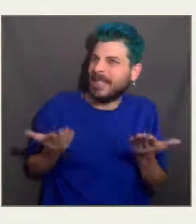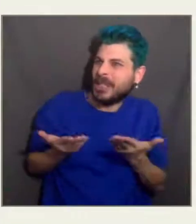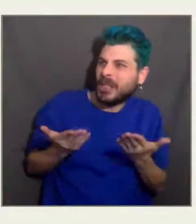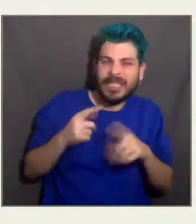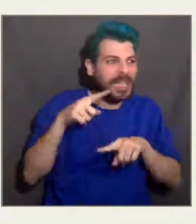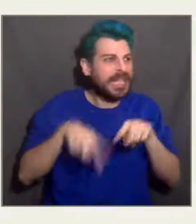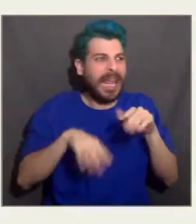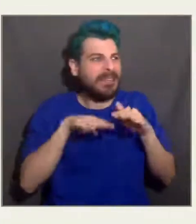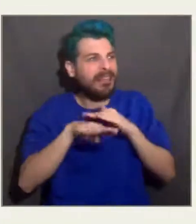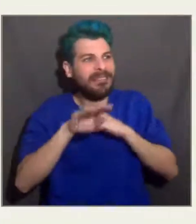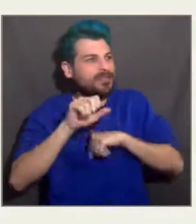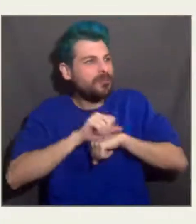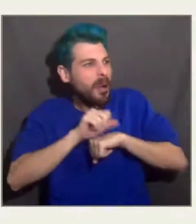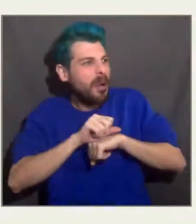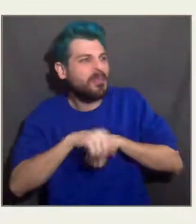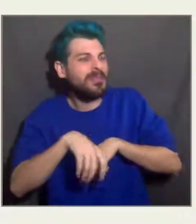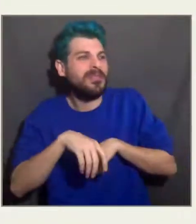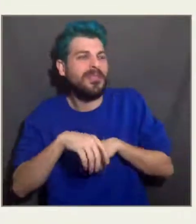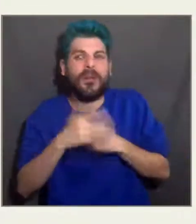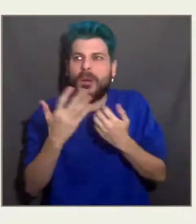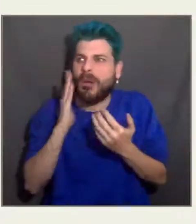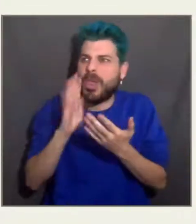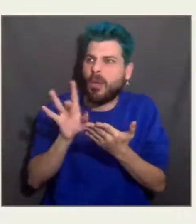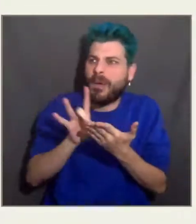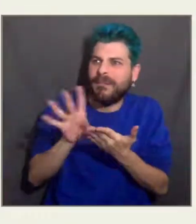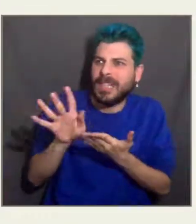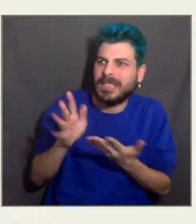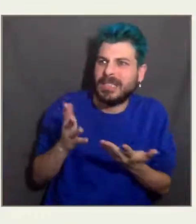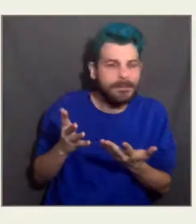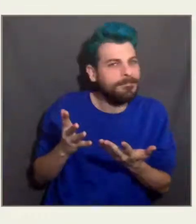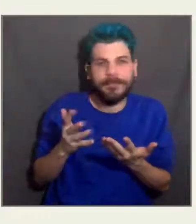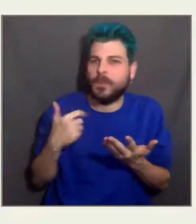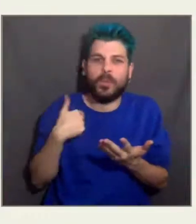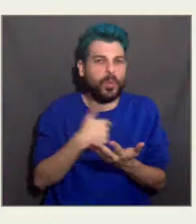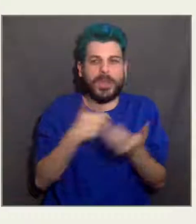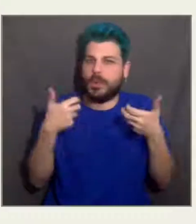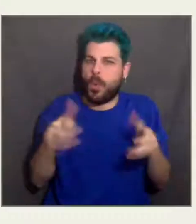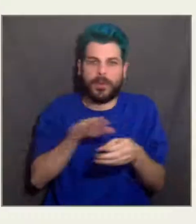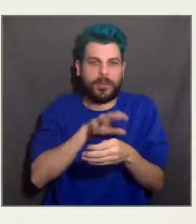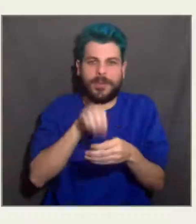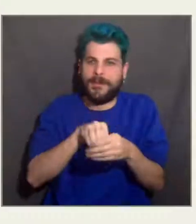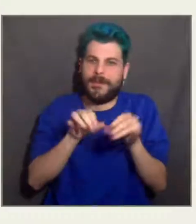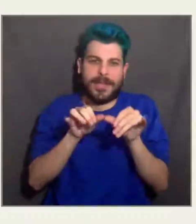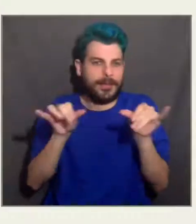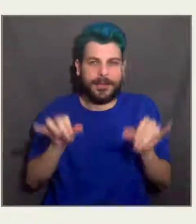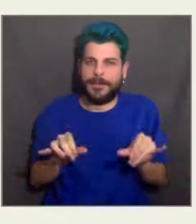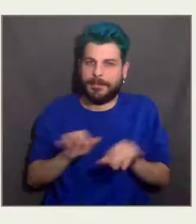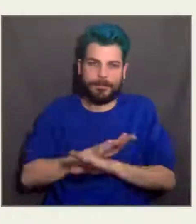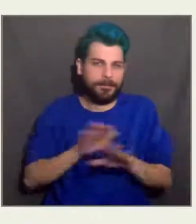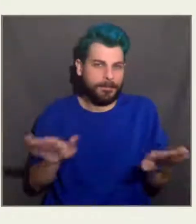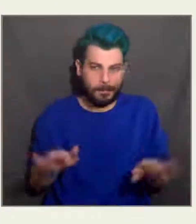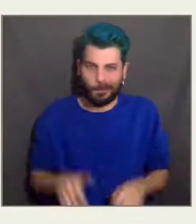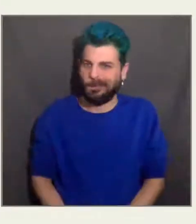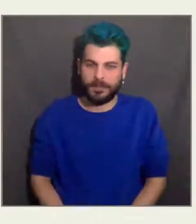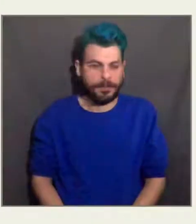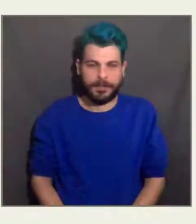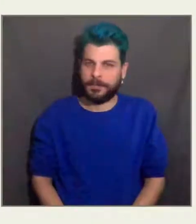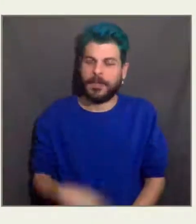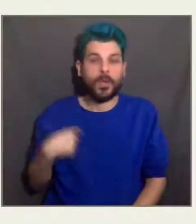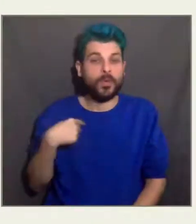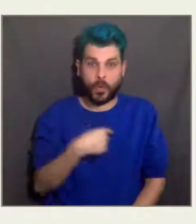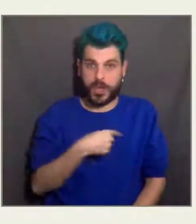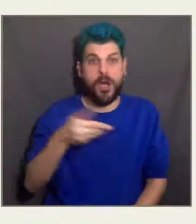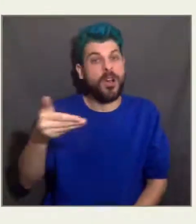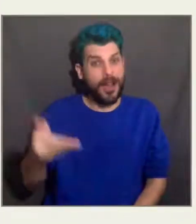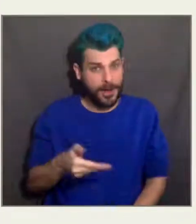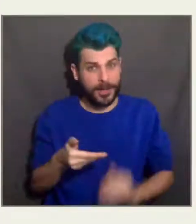jobs, or that they get evicted, right? We don't want to be part of that system. So we are hiring slowly back as